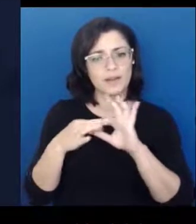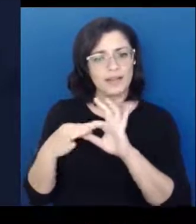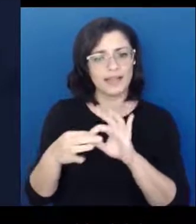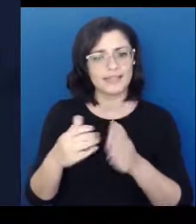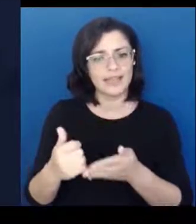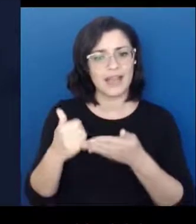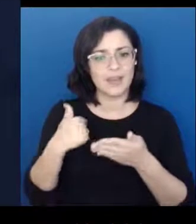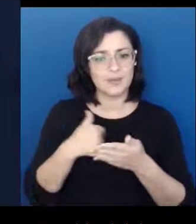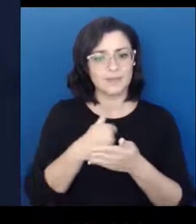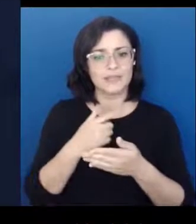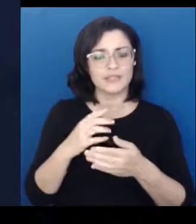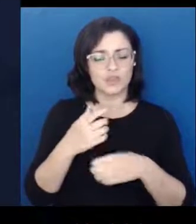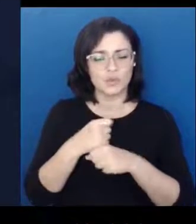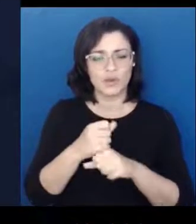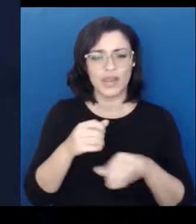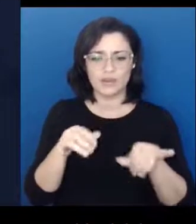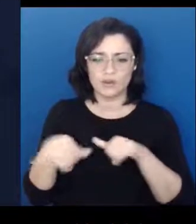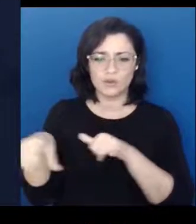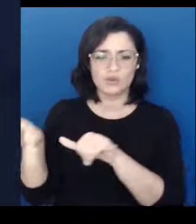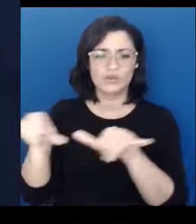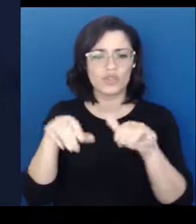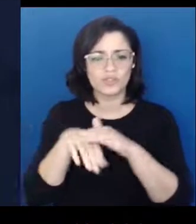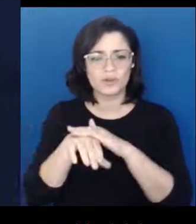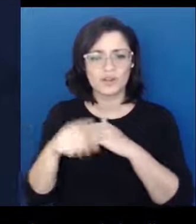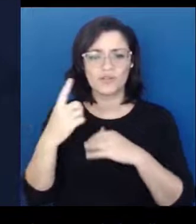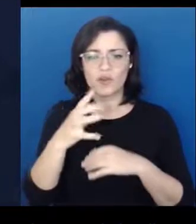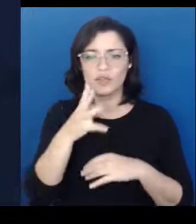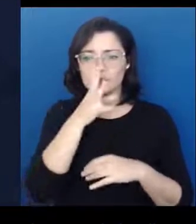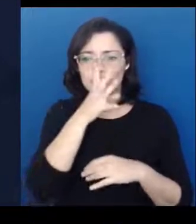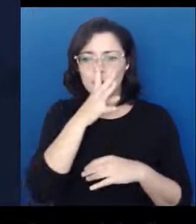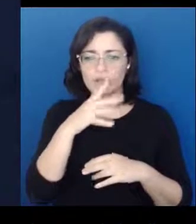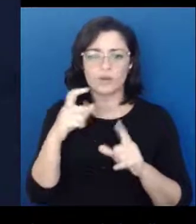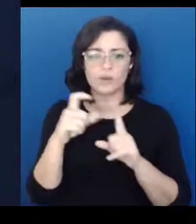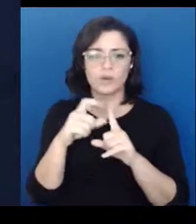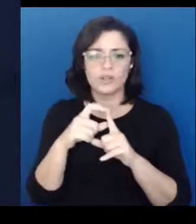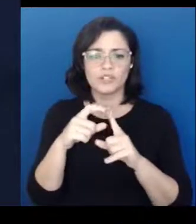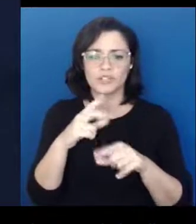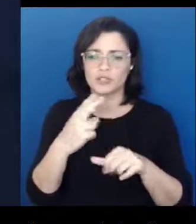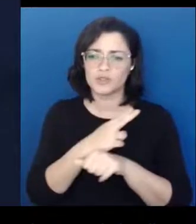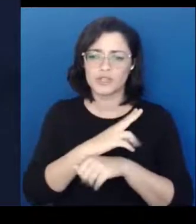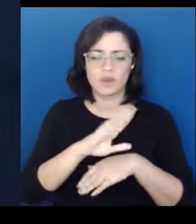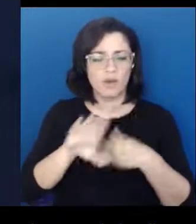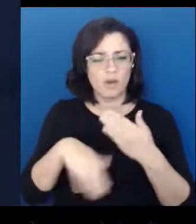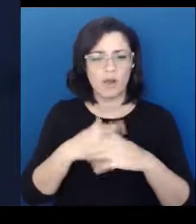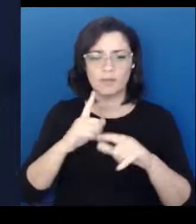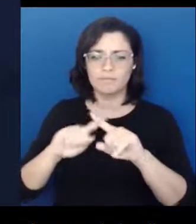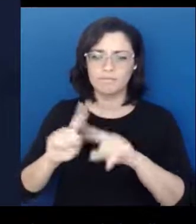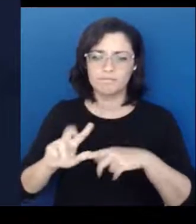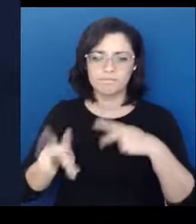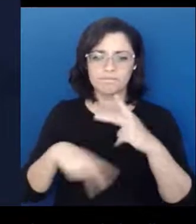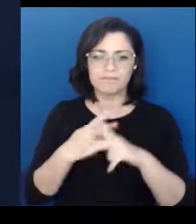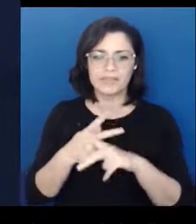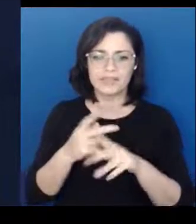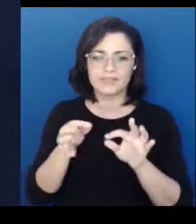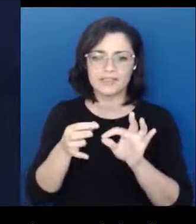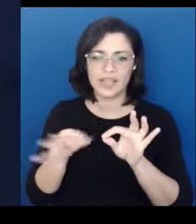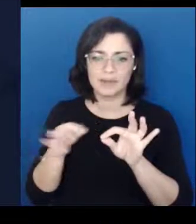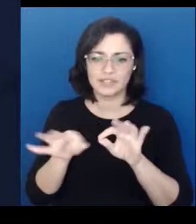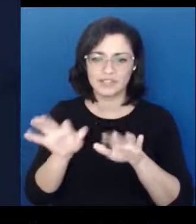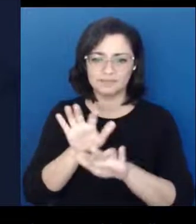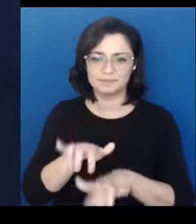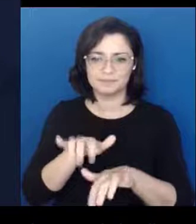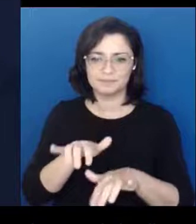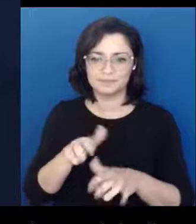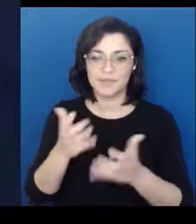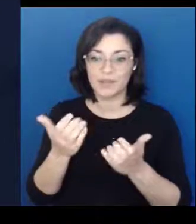forms of captioning. I would like to thank one last time our captioner today for the live streams, Christine